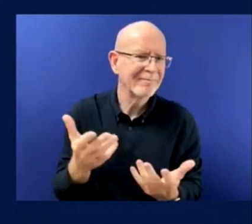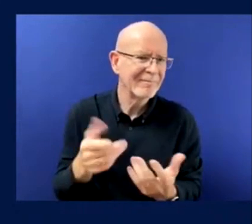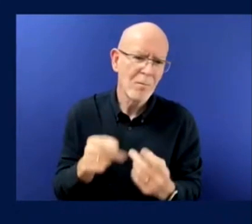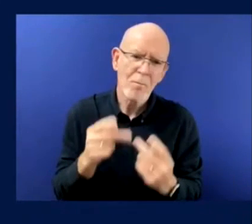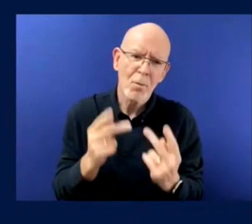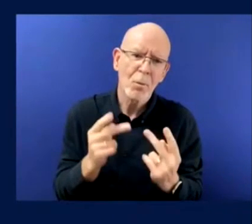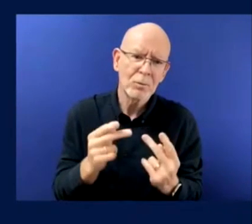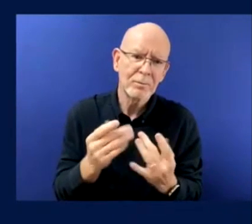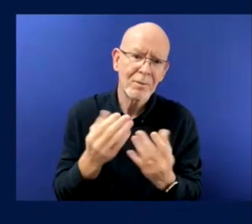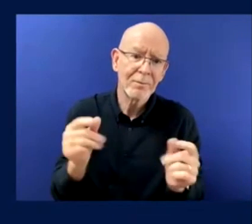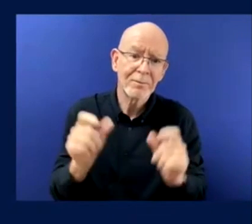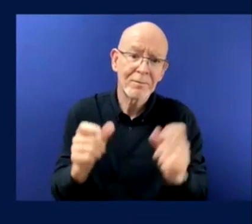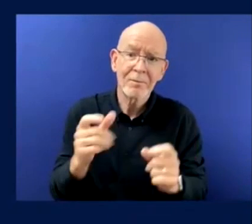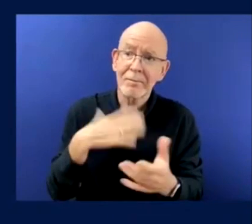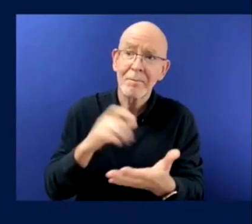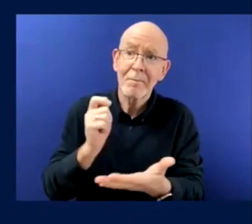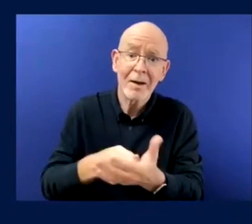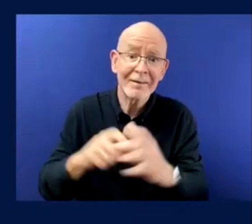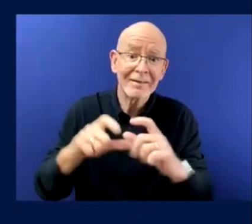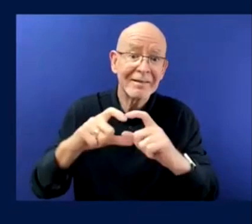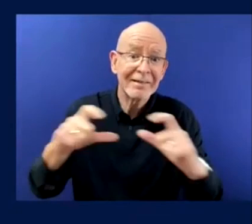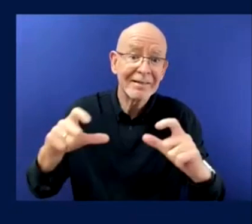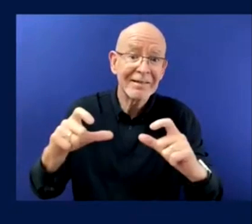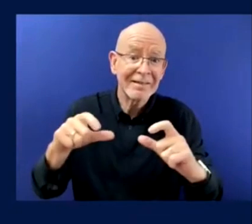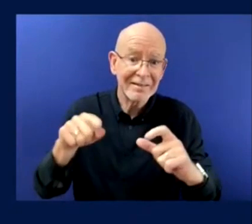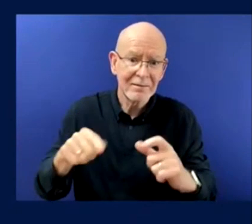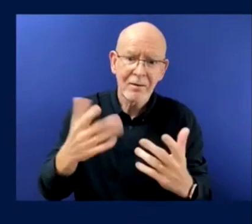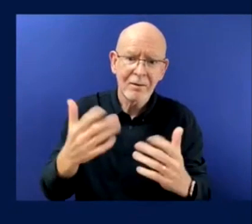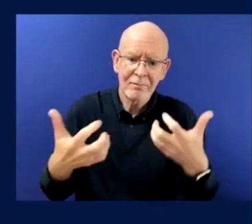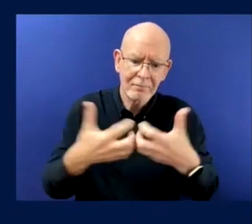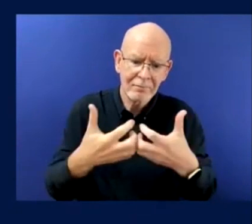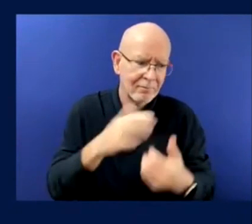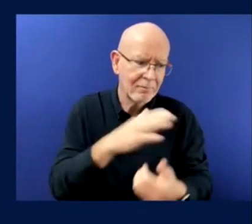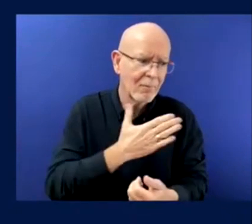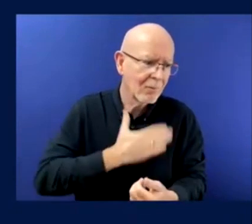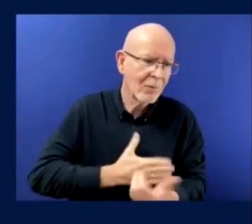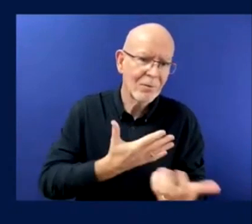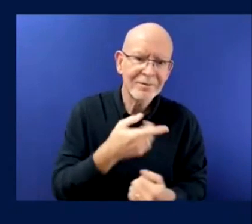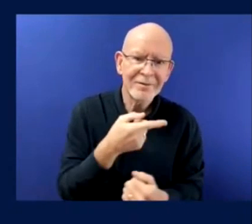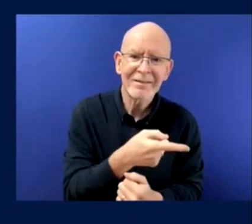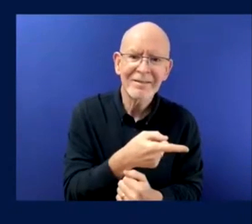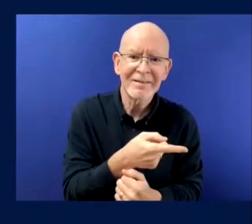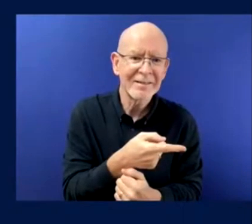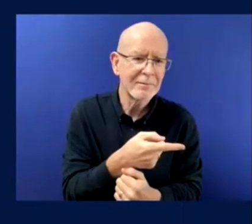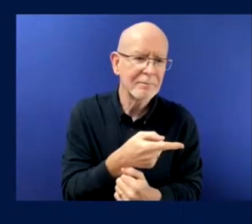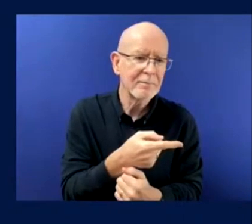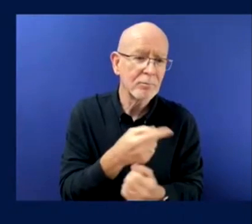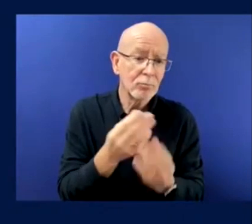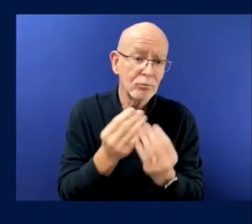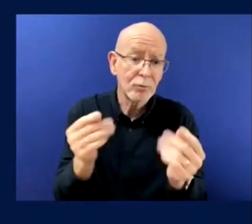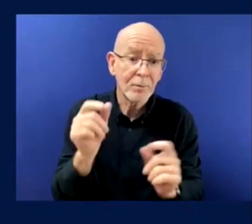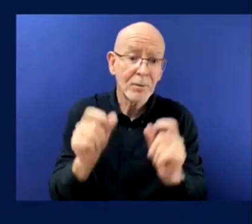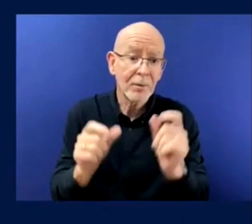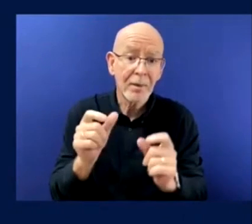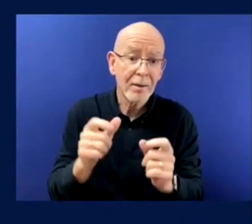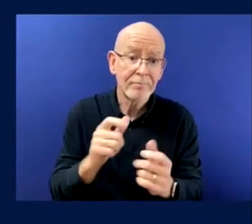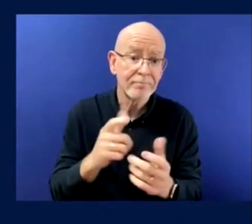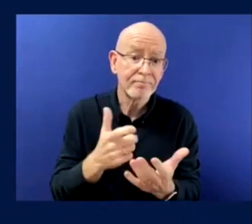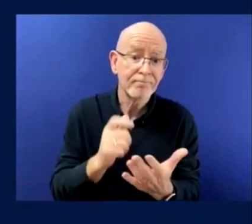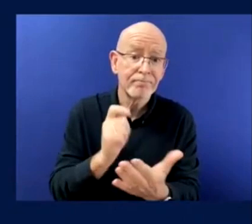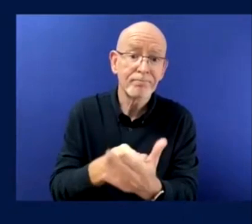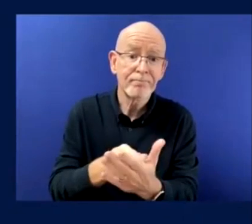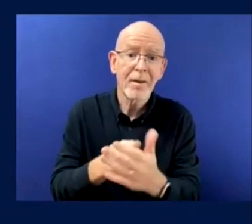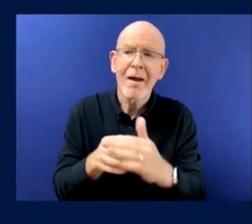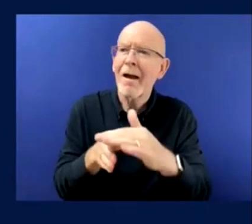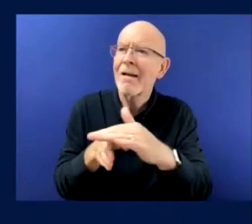services is essential. And it also helps people to plan their match day journey and routine. If people have